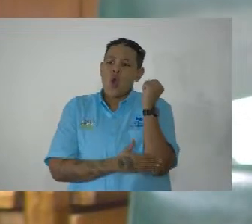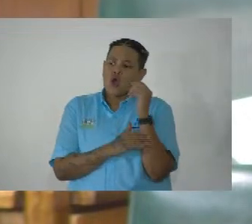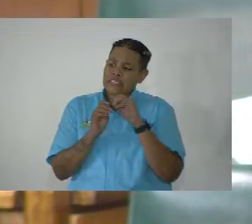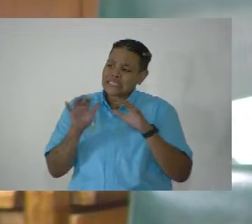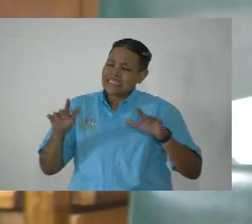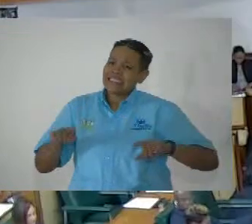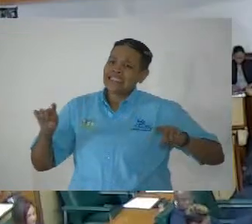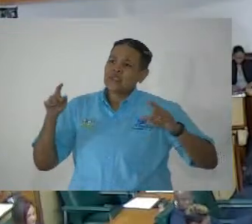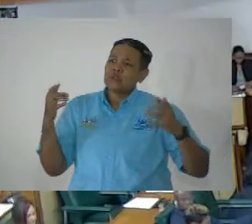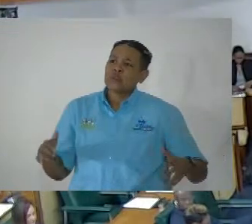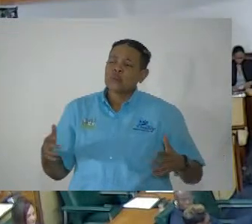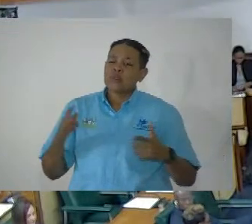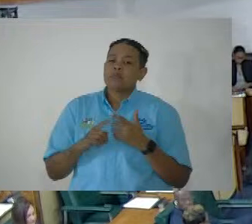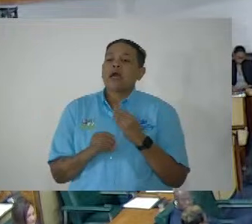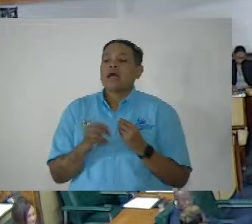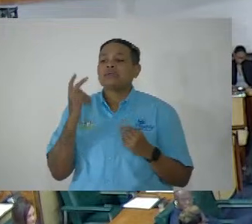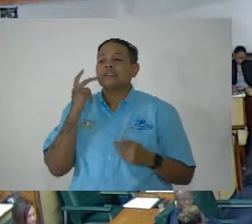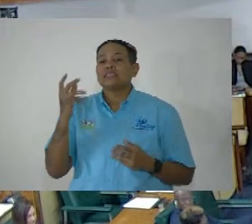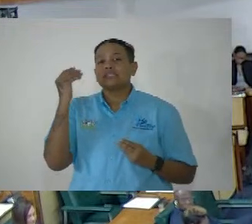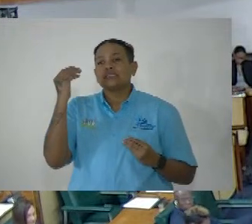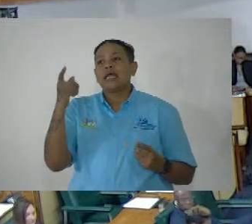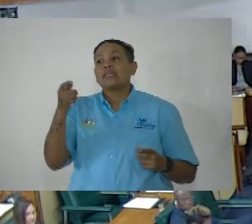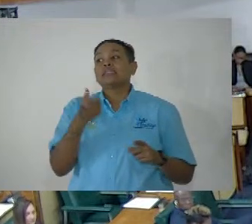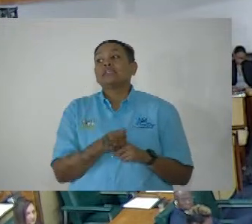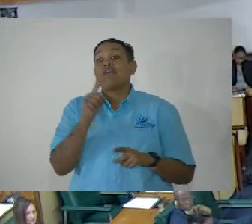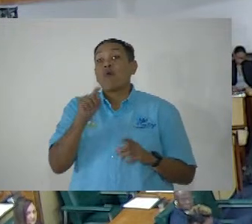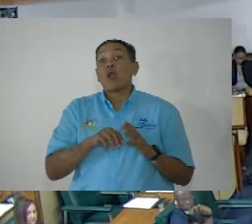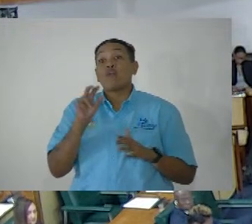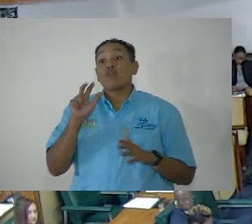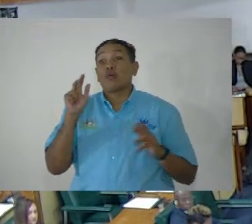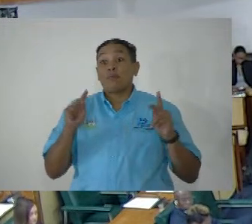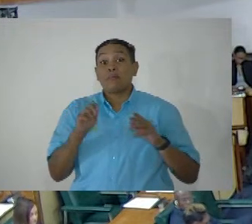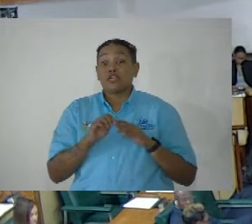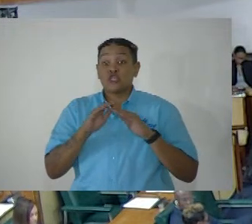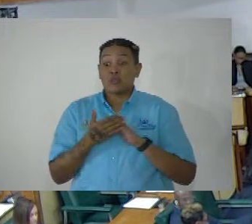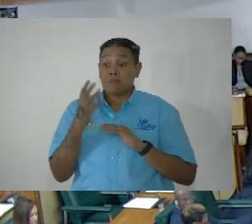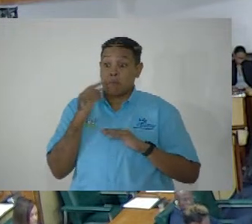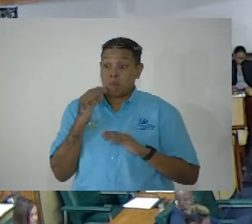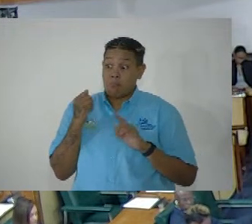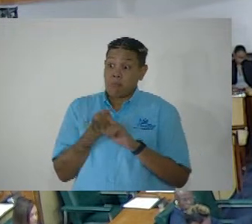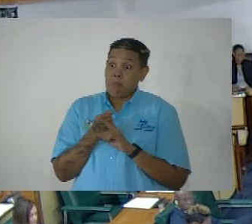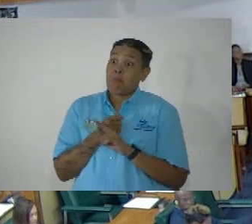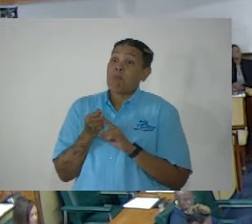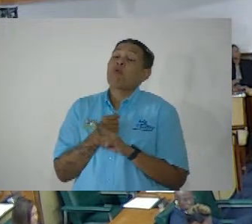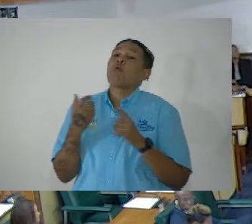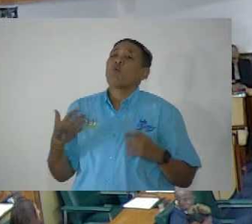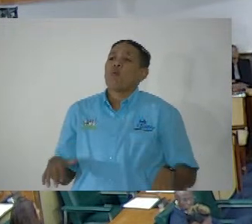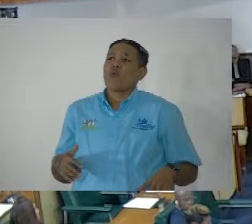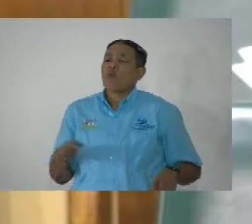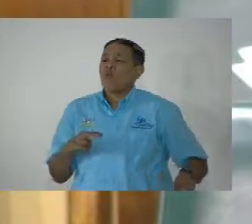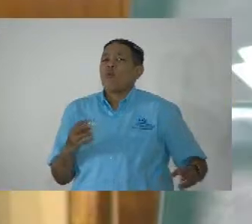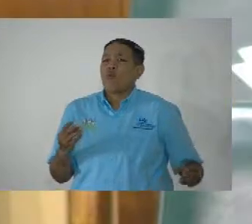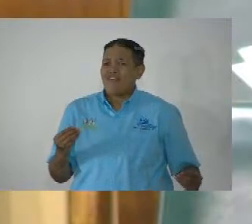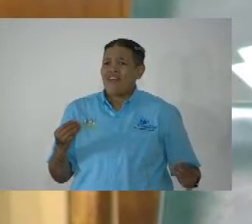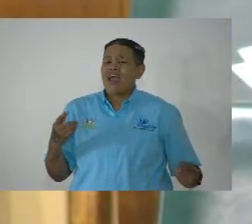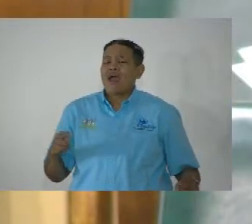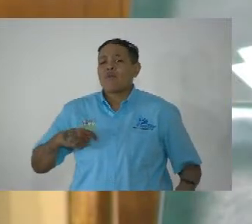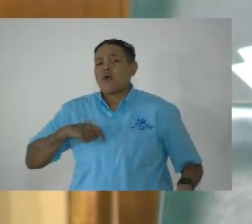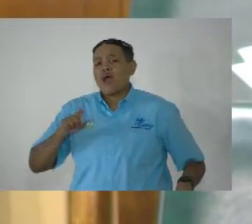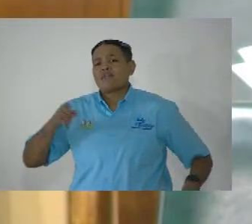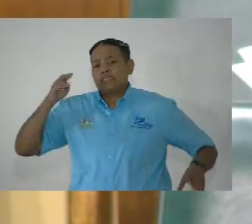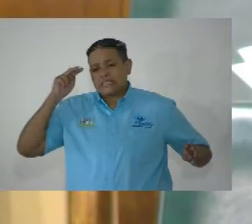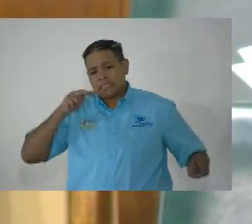and seeing the data that 1 in 3 persons in Jamaica experience gender-based violence, we have to